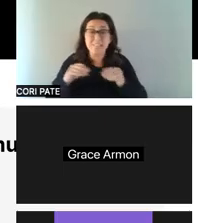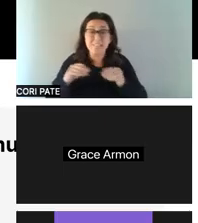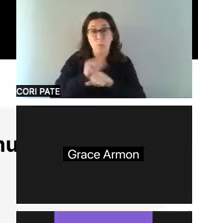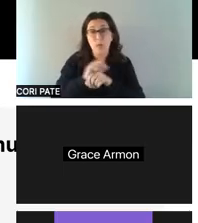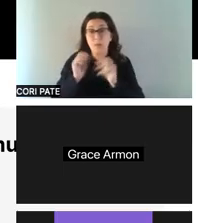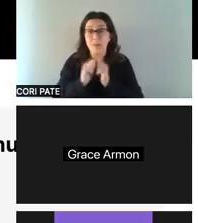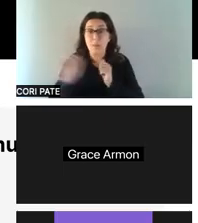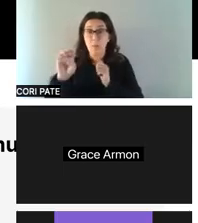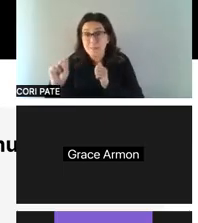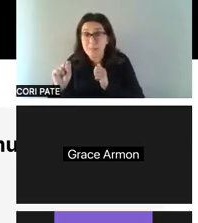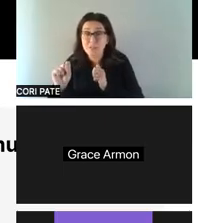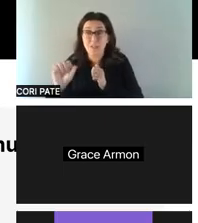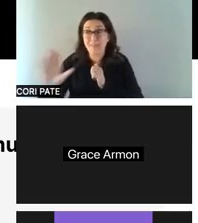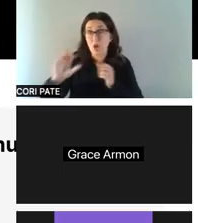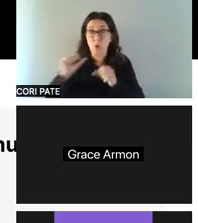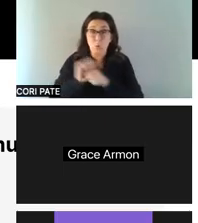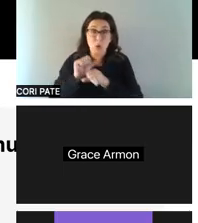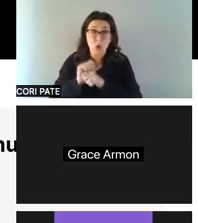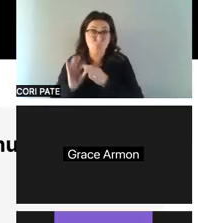about the work they've done.